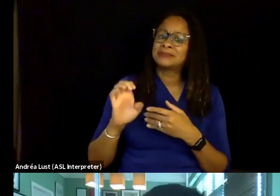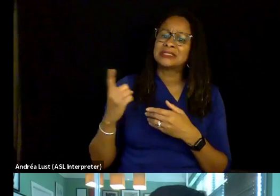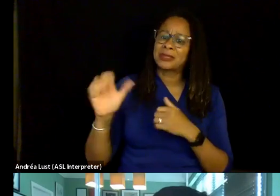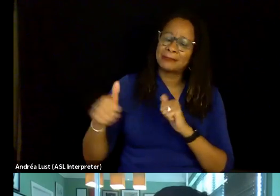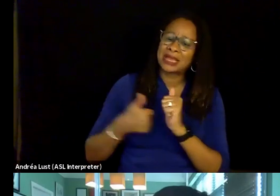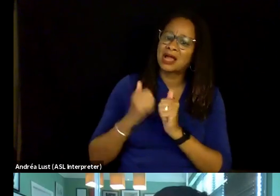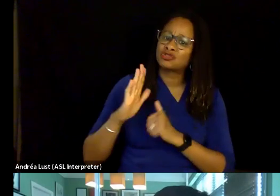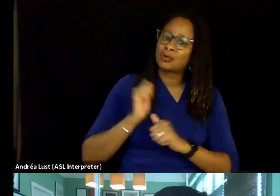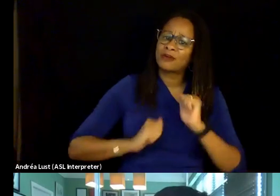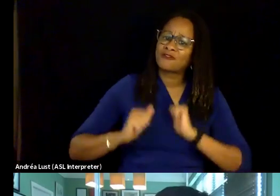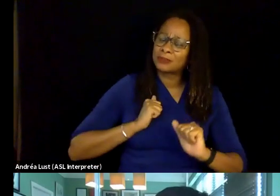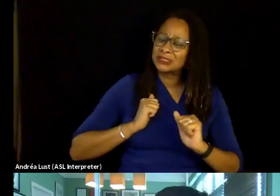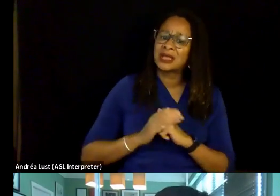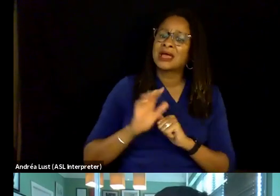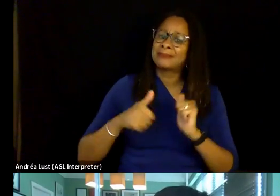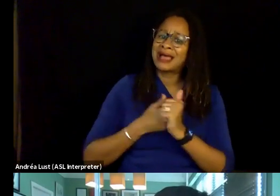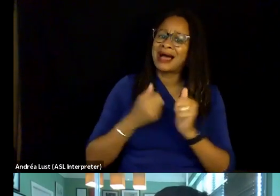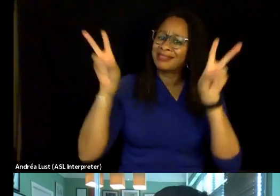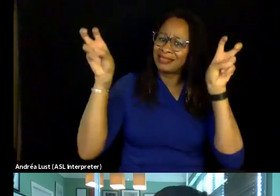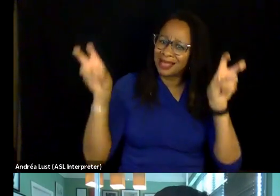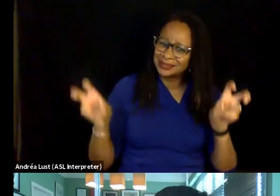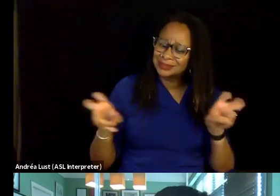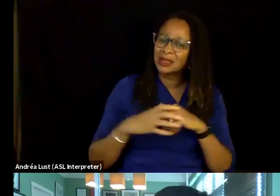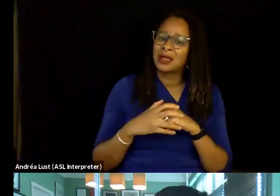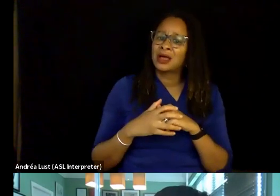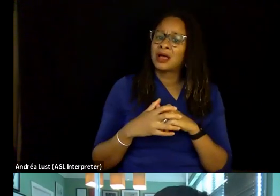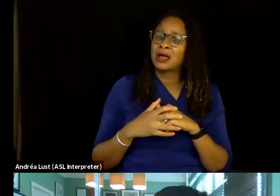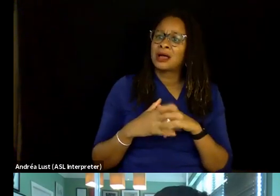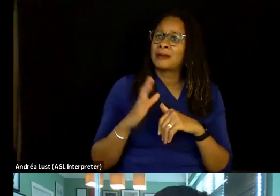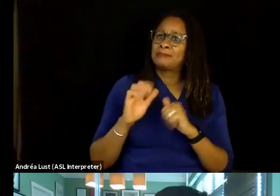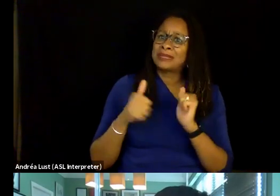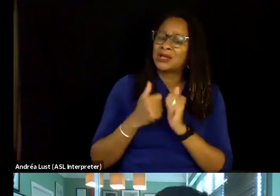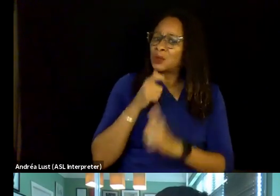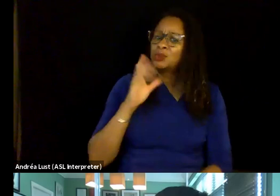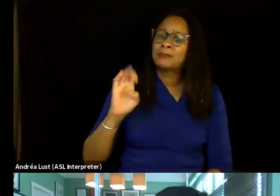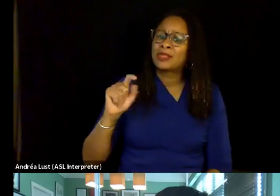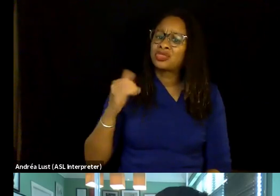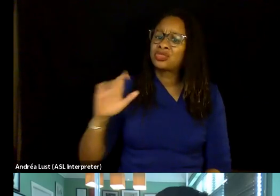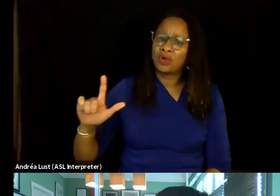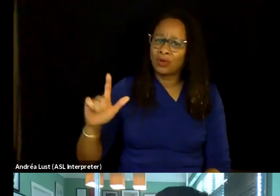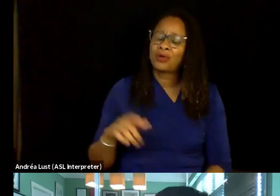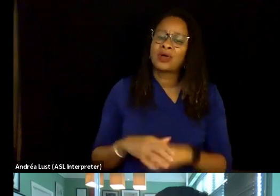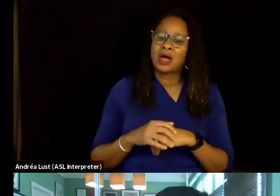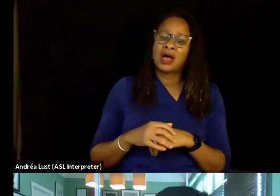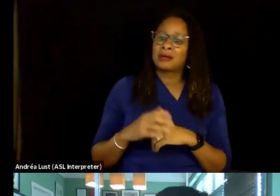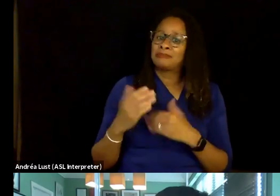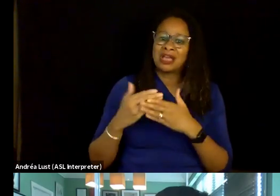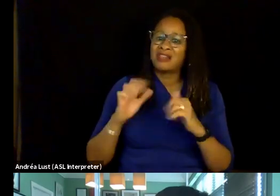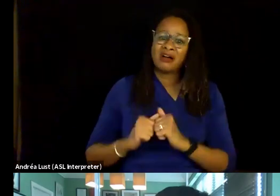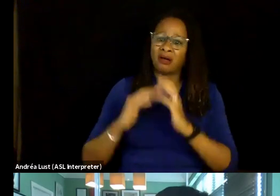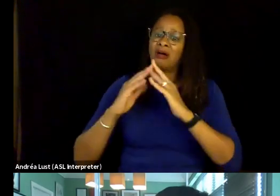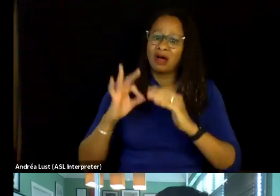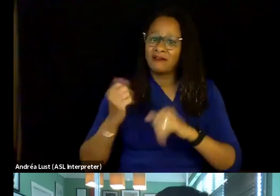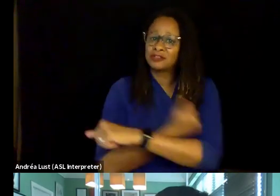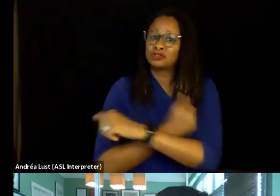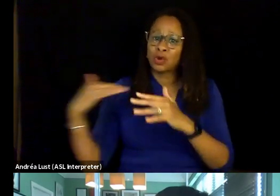the performance, right? Behind the headlines, behind who is Bato, beyond the being the implementer of the drug war. I wanted to know if